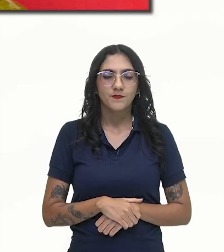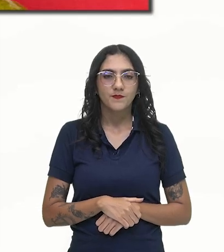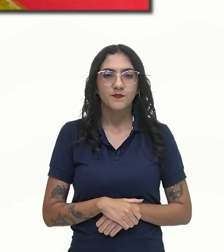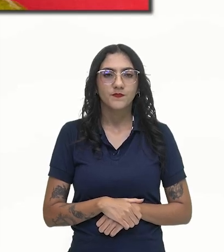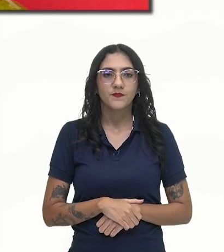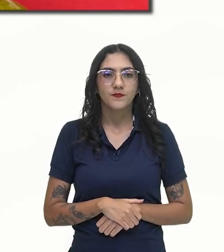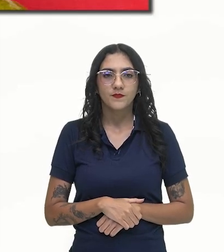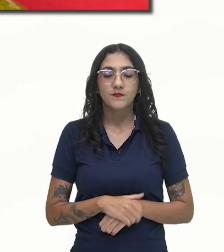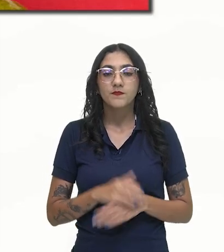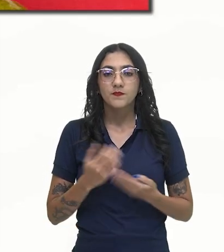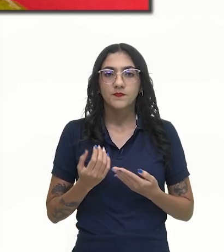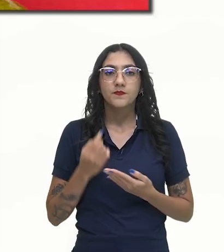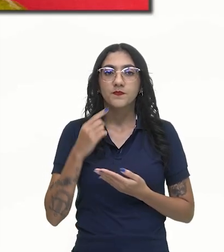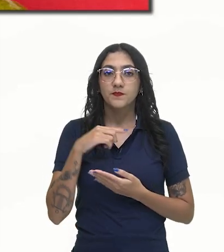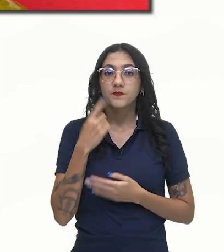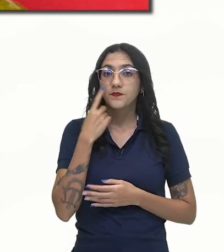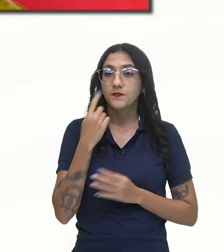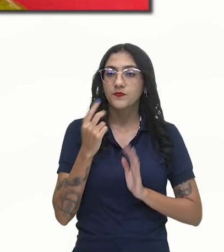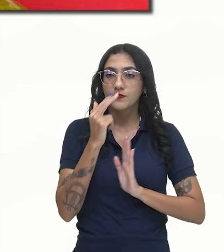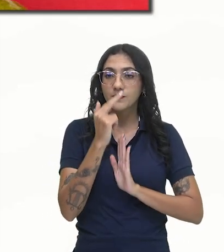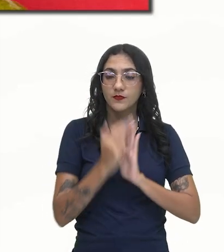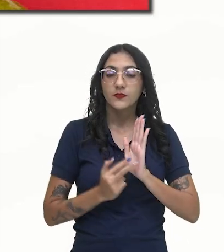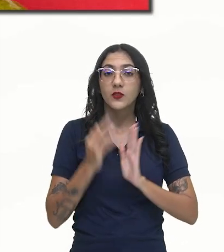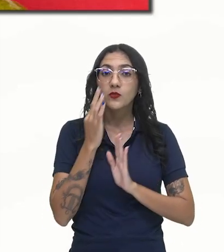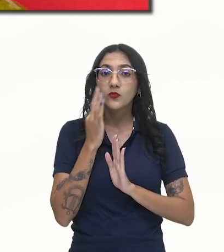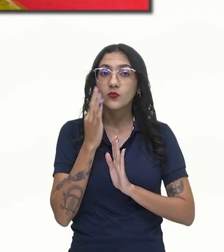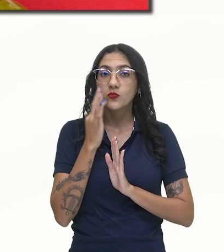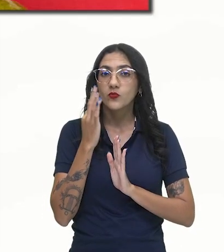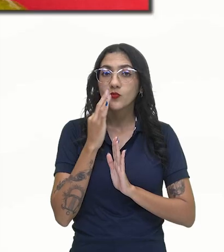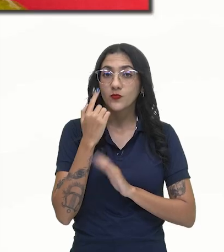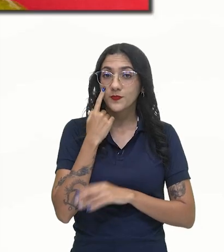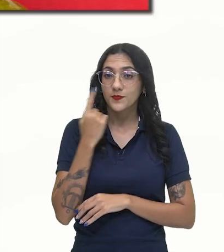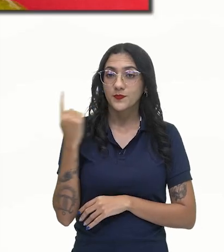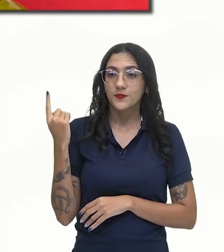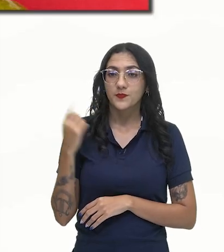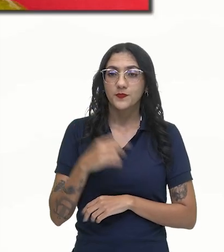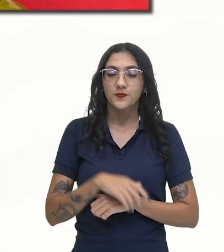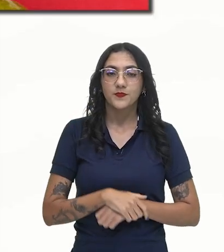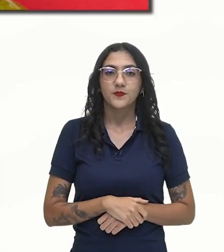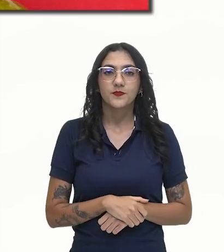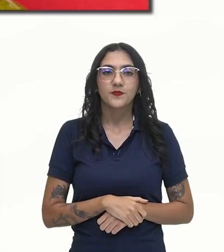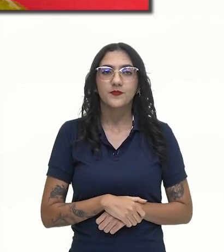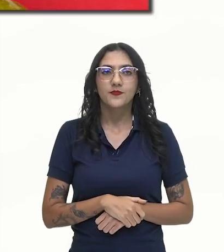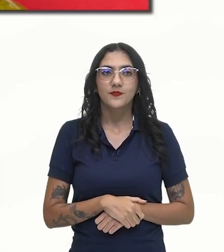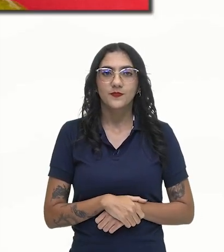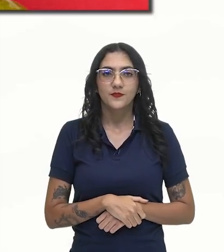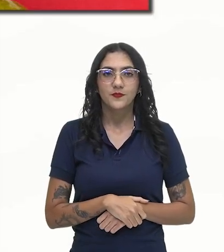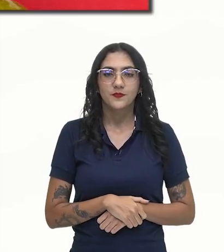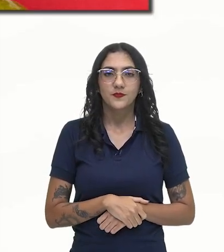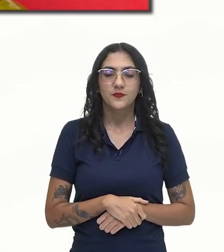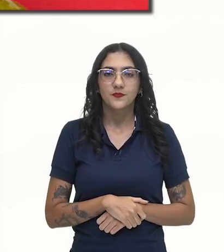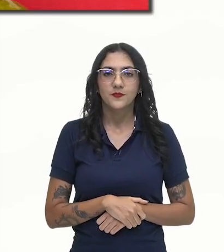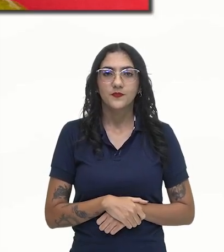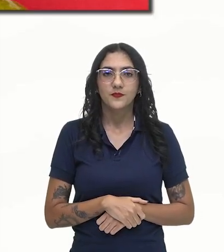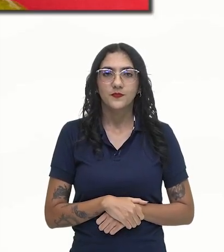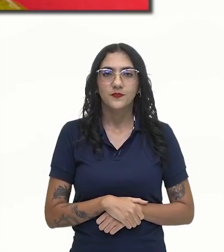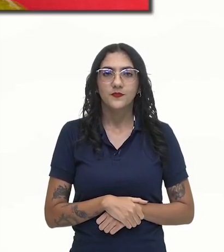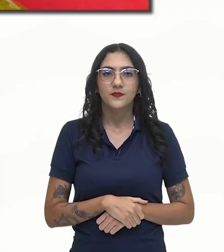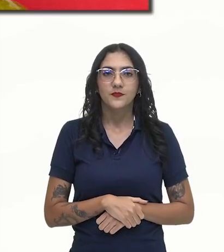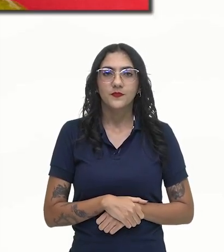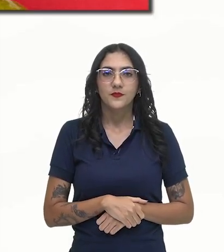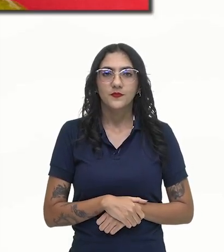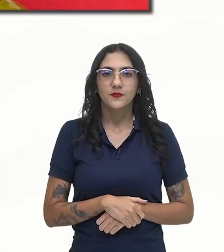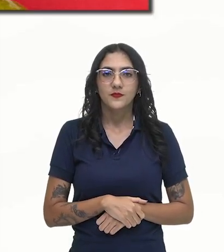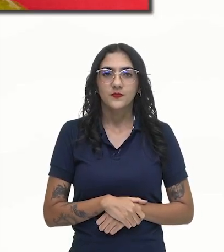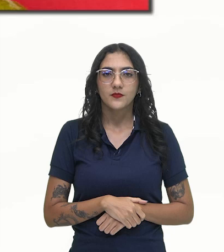The fruit, continuando, the fruit of an Amazonian palm with sticky and frivolous pulp, rich